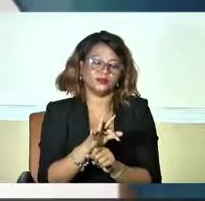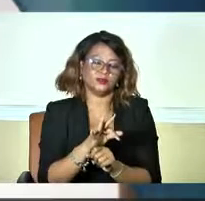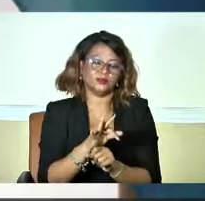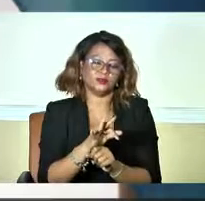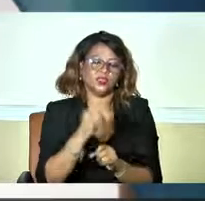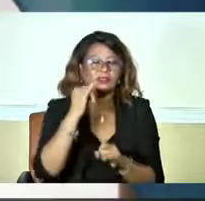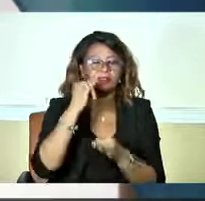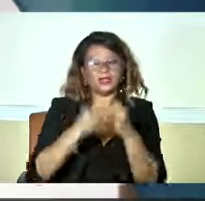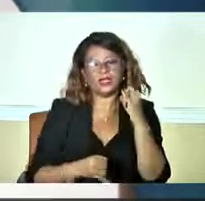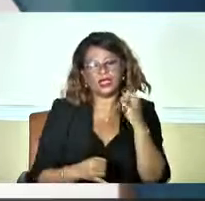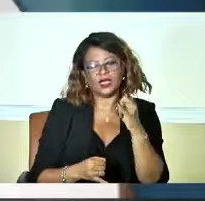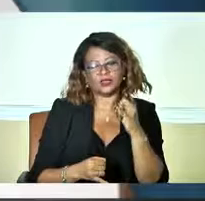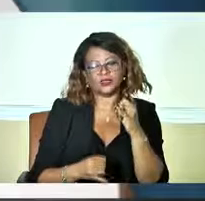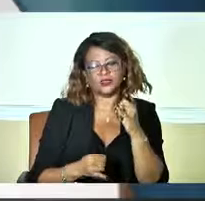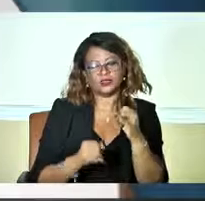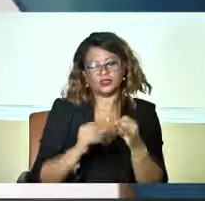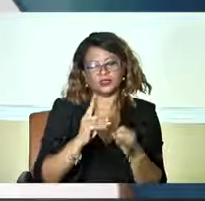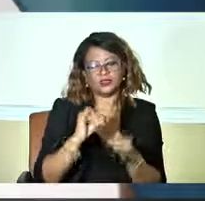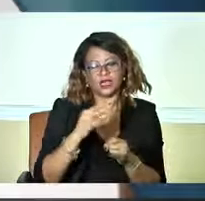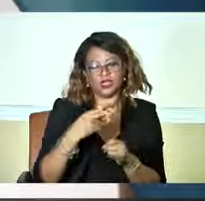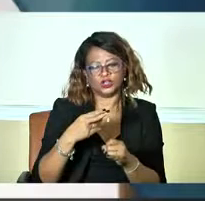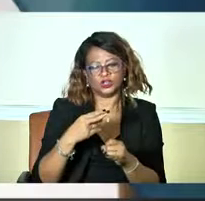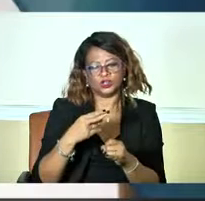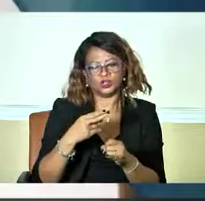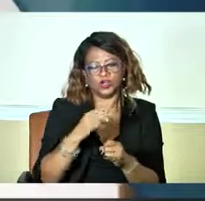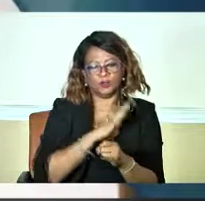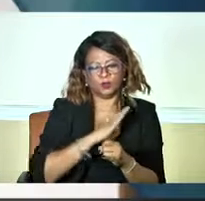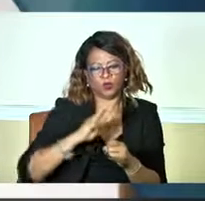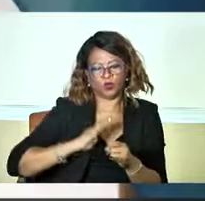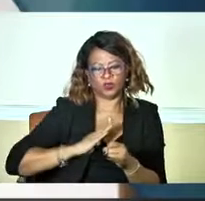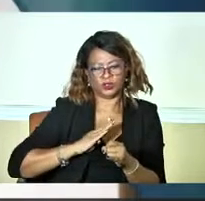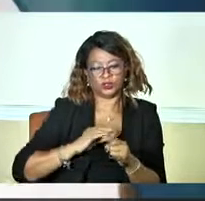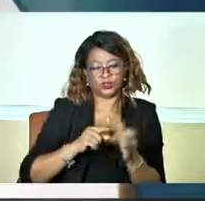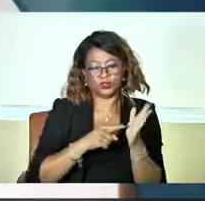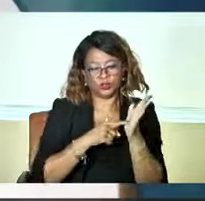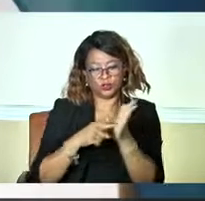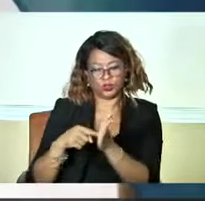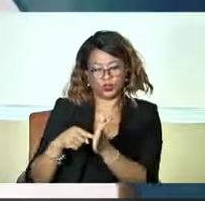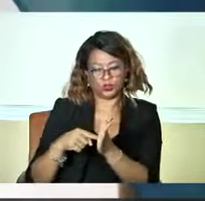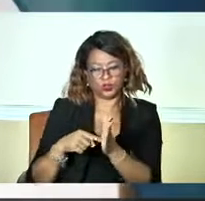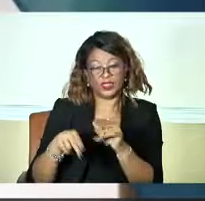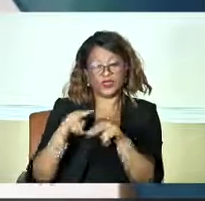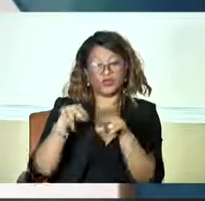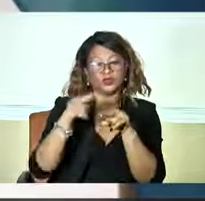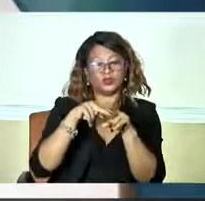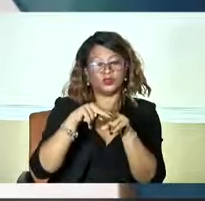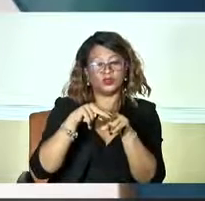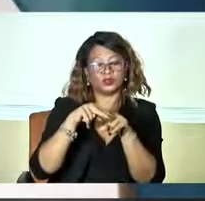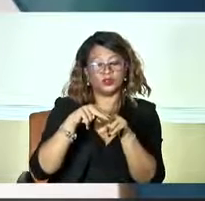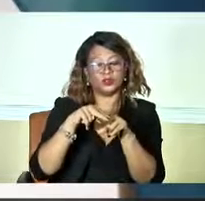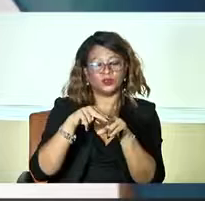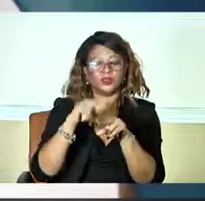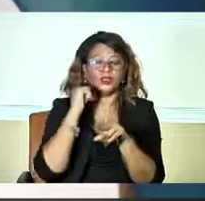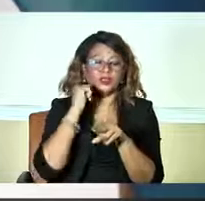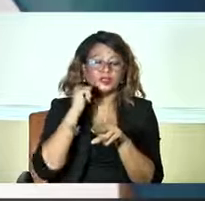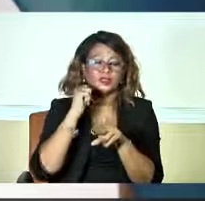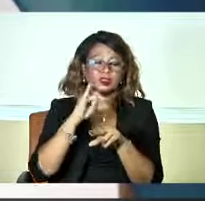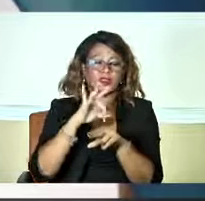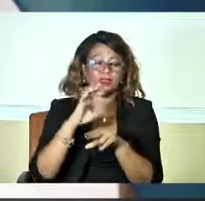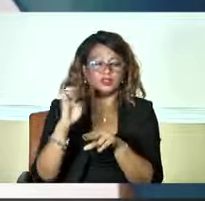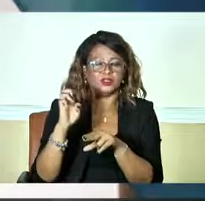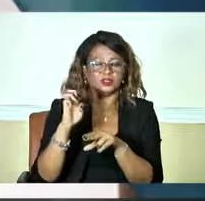The last dashboard did indicate an increase of cases or daily cases in Grand